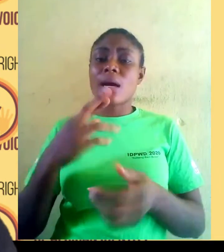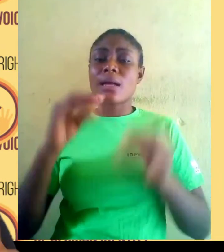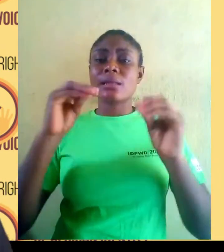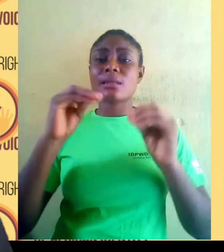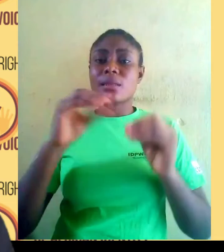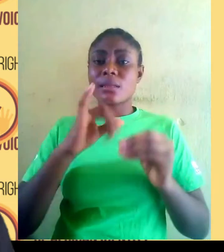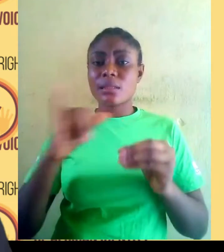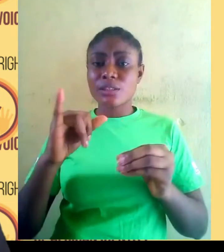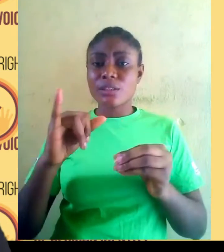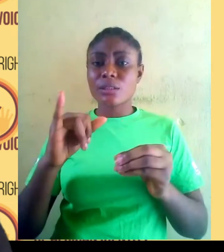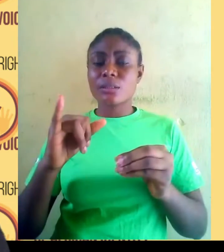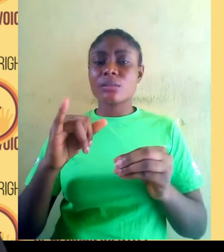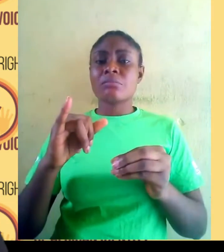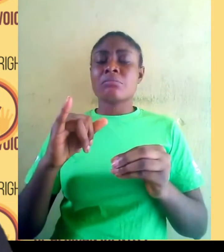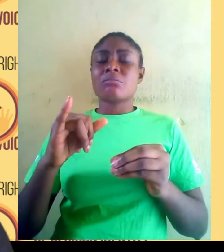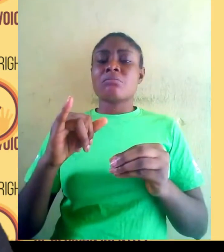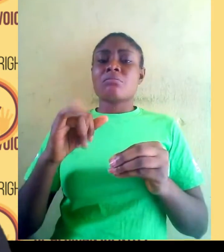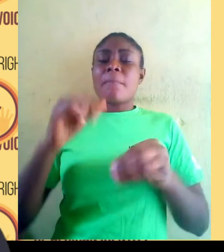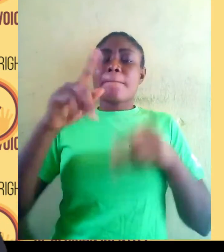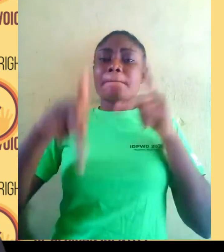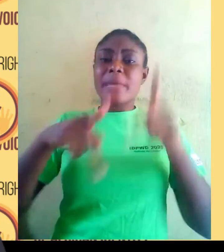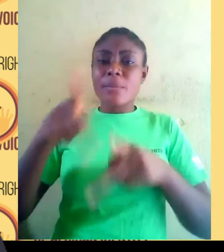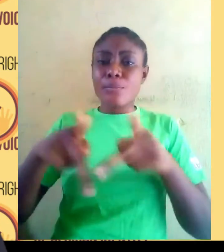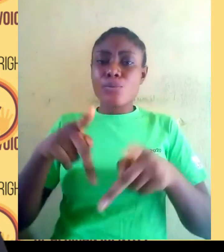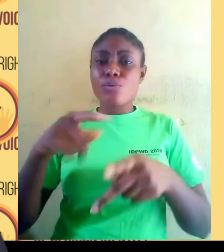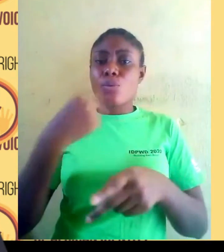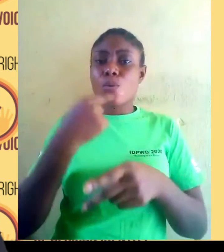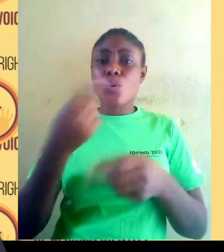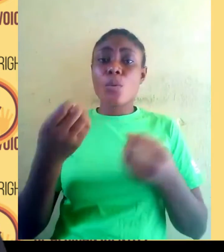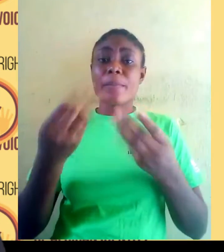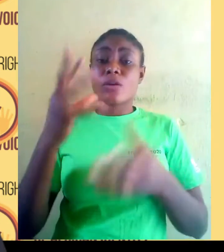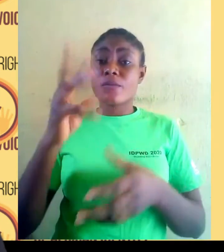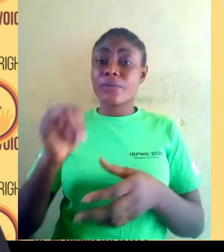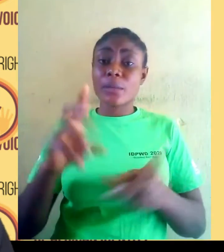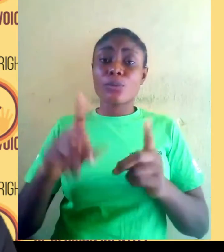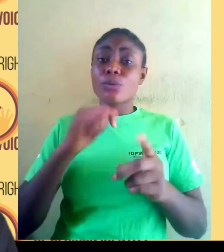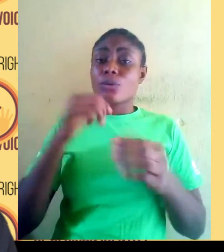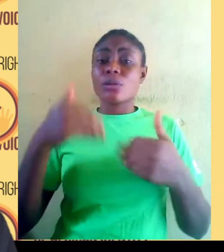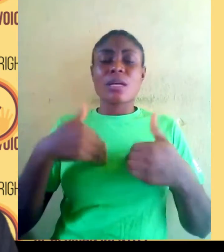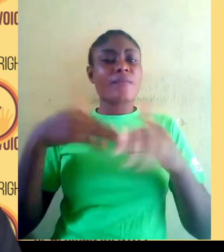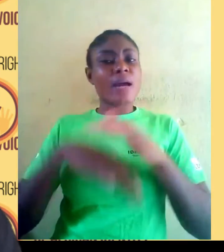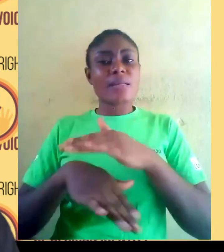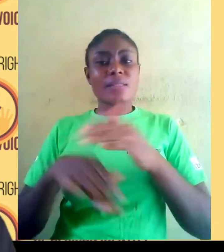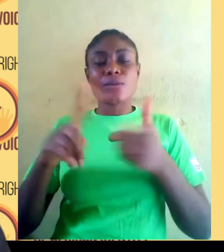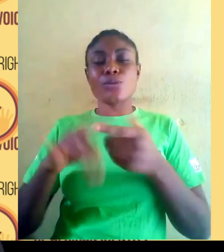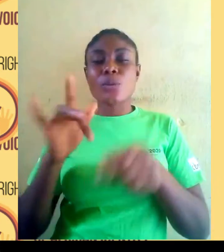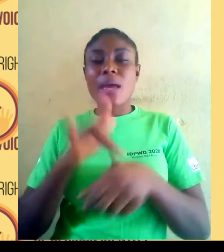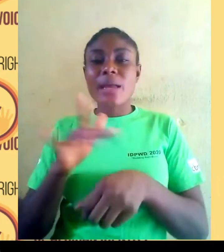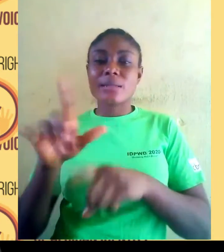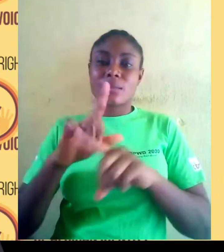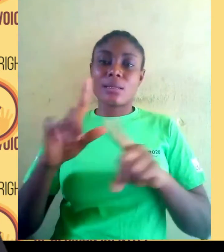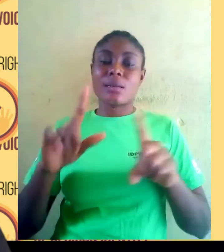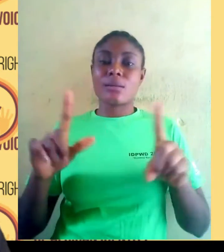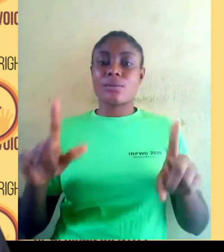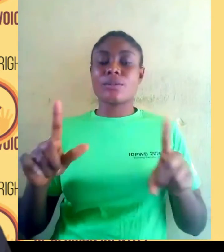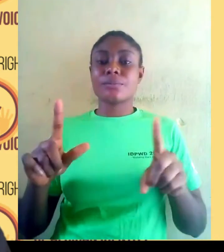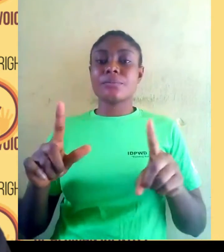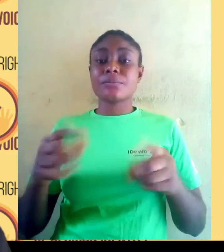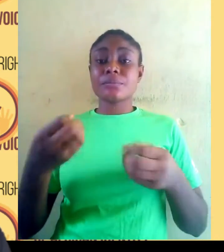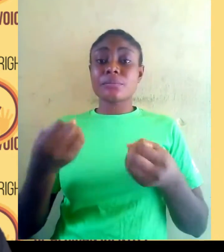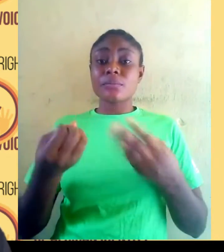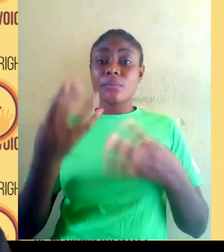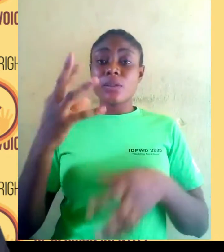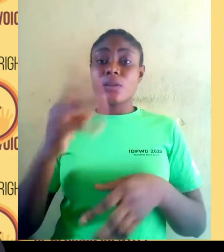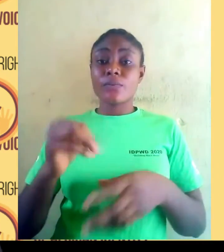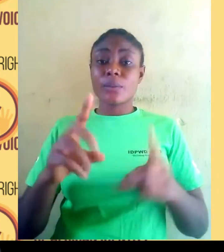teaching a set of people who, many of them, didn't have access to early sign language. Many of them didn't start